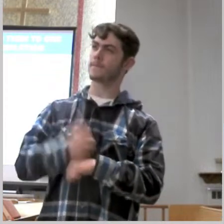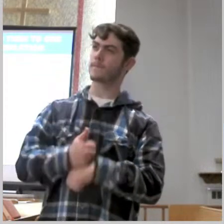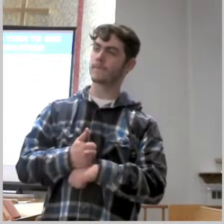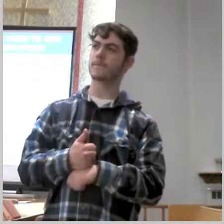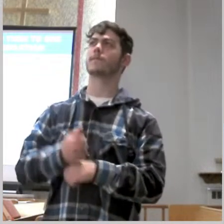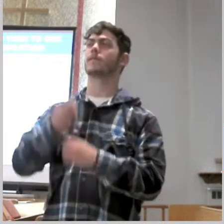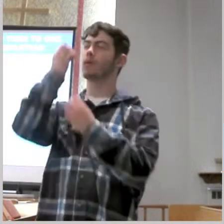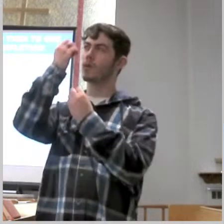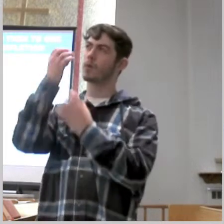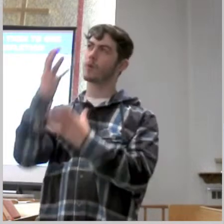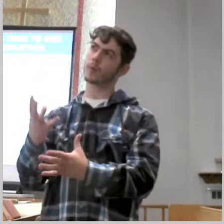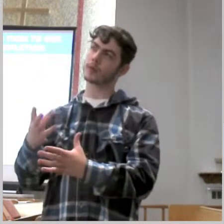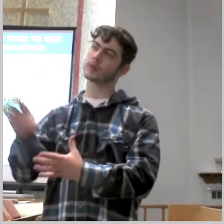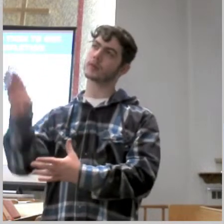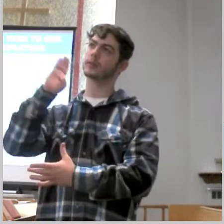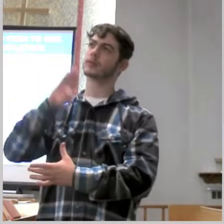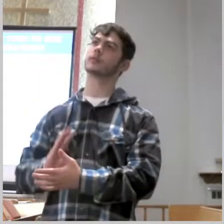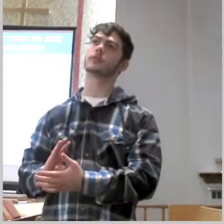their obedience to God.